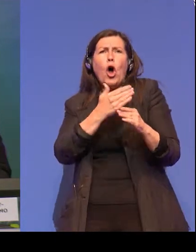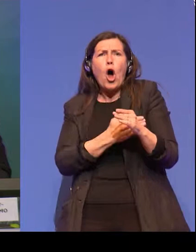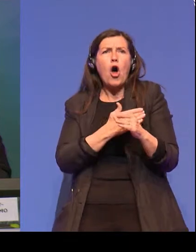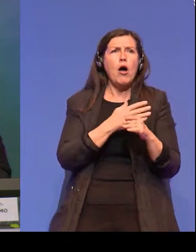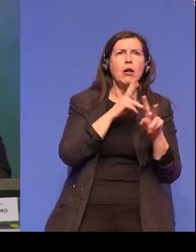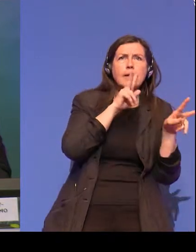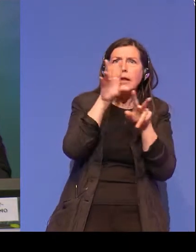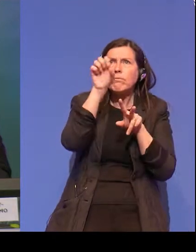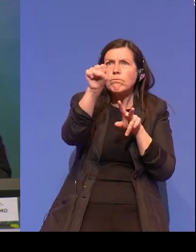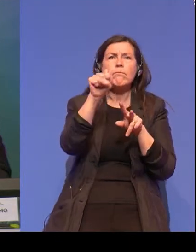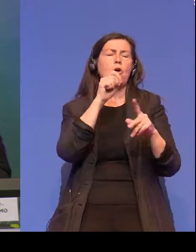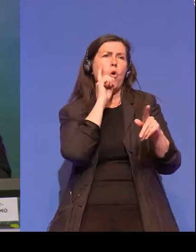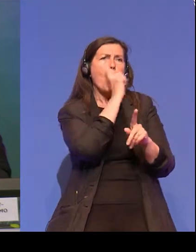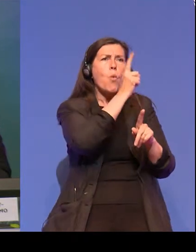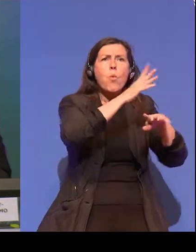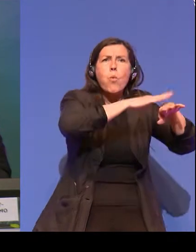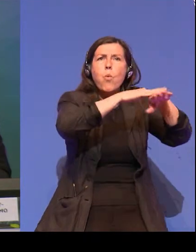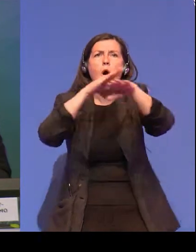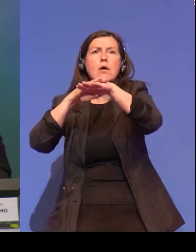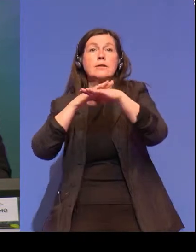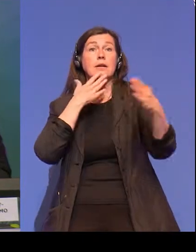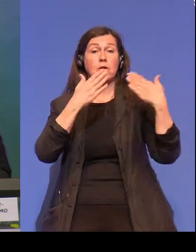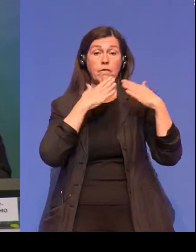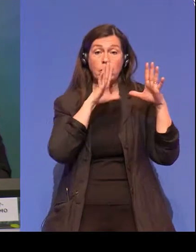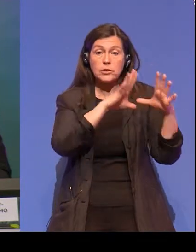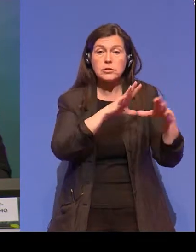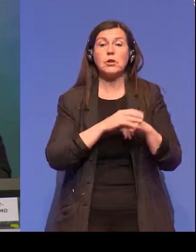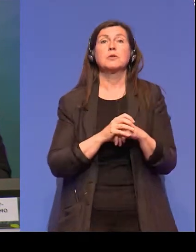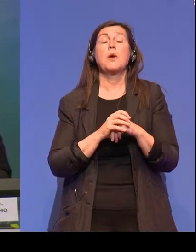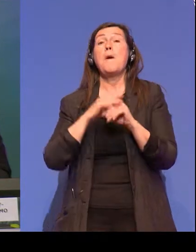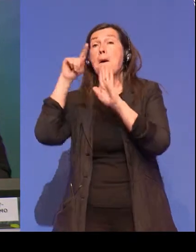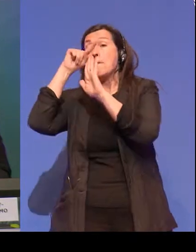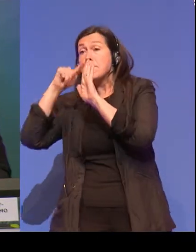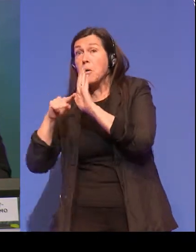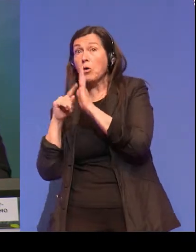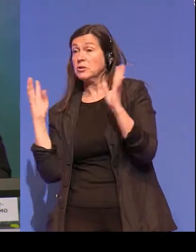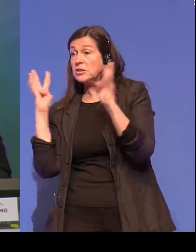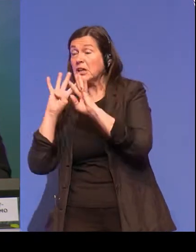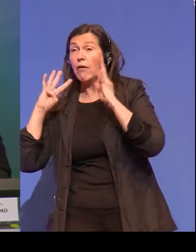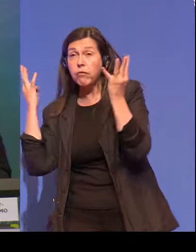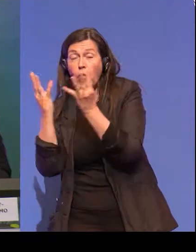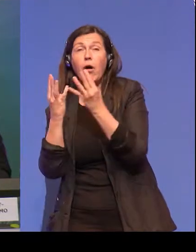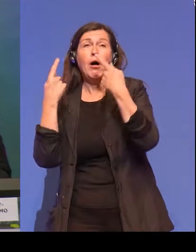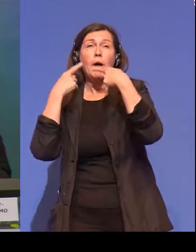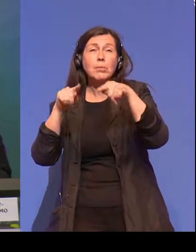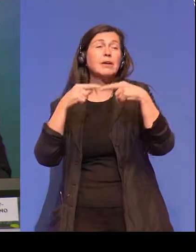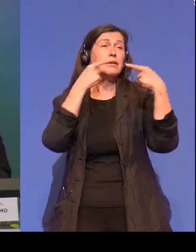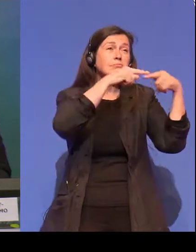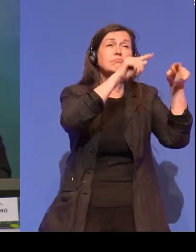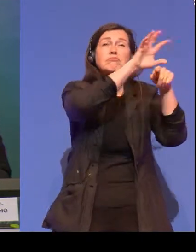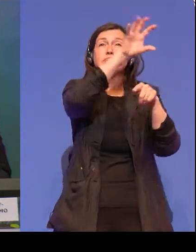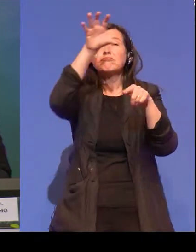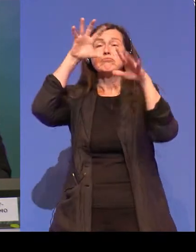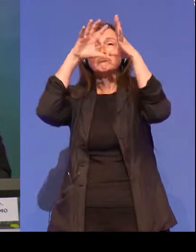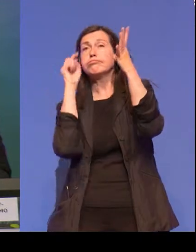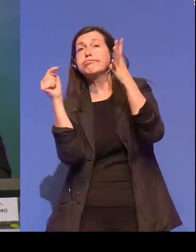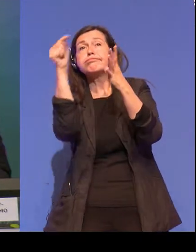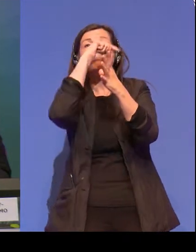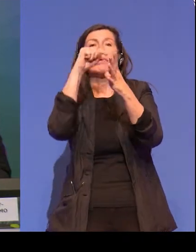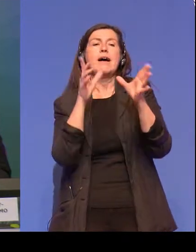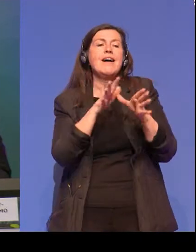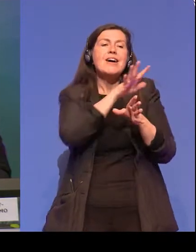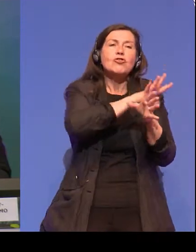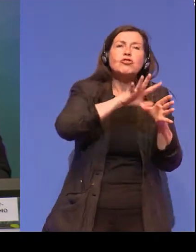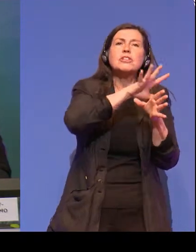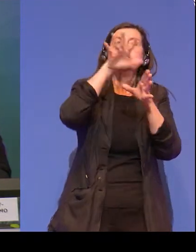Forum, the Science and Policy Forum, and a number of regional consultations. In a moment, we